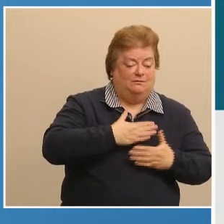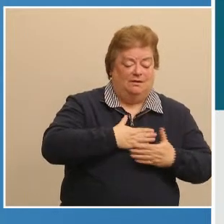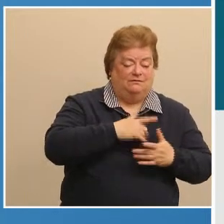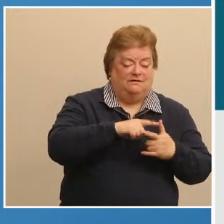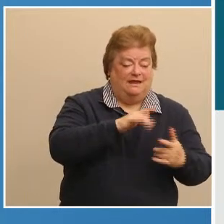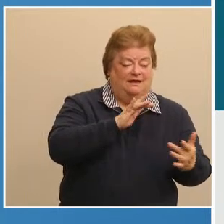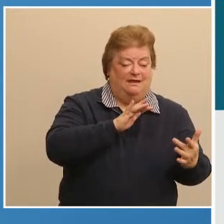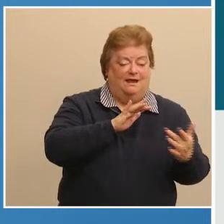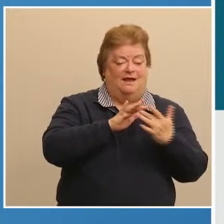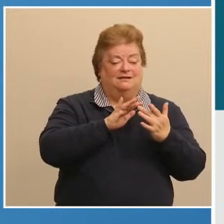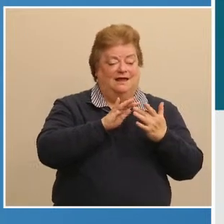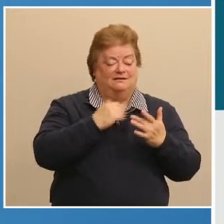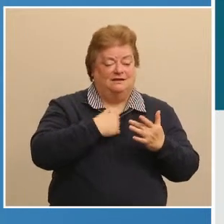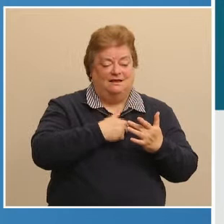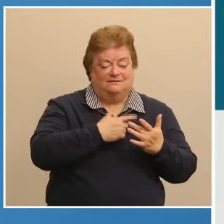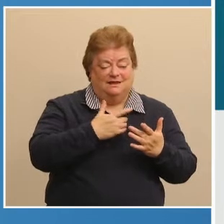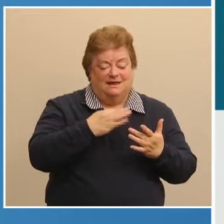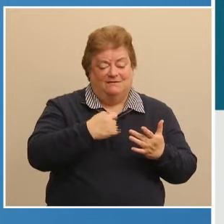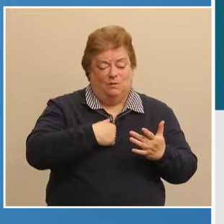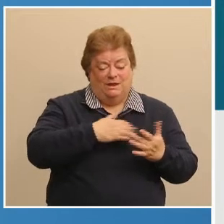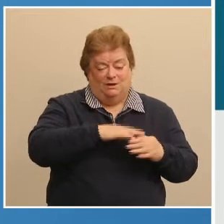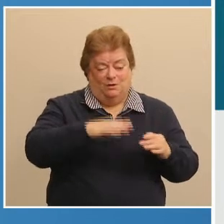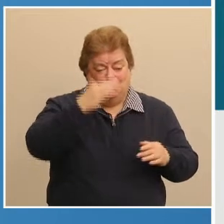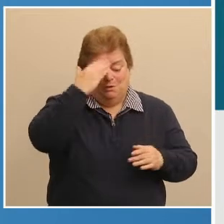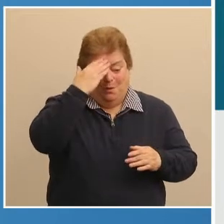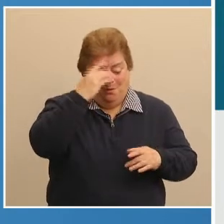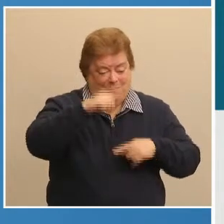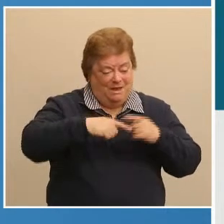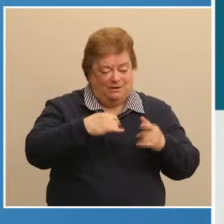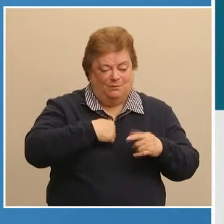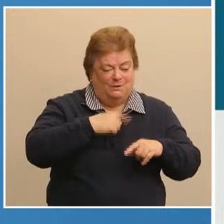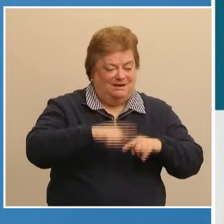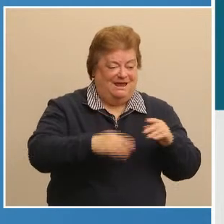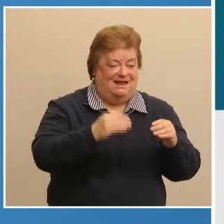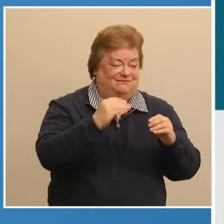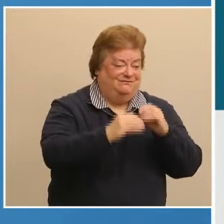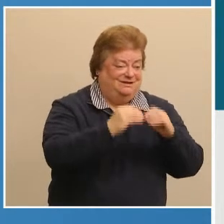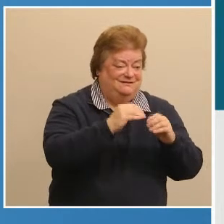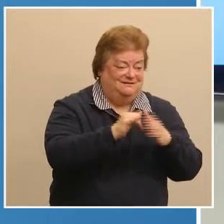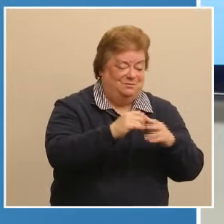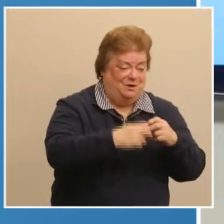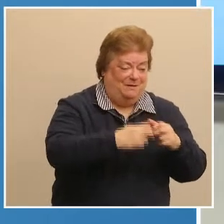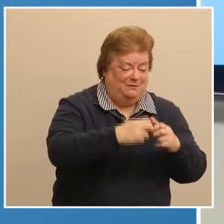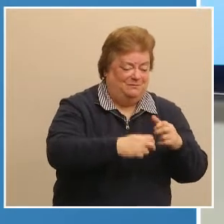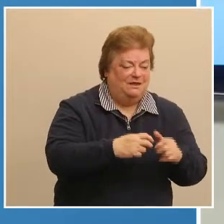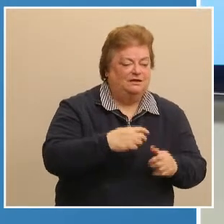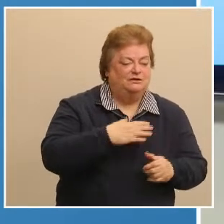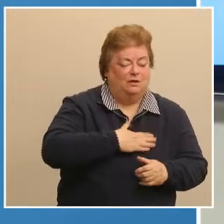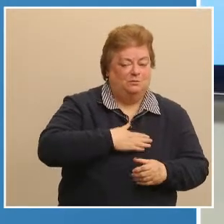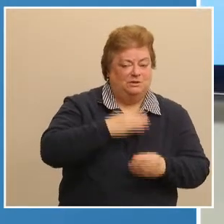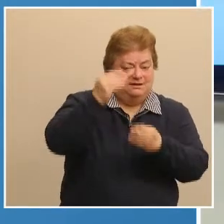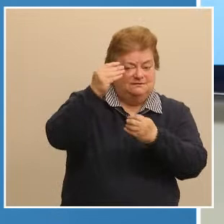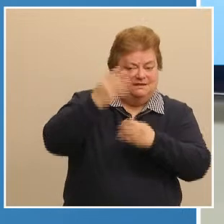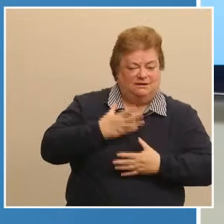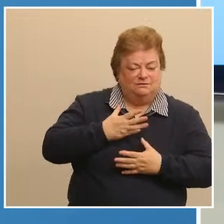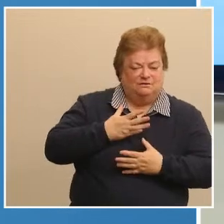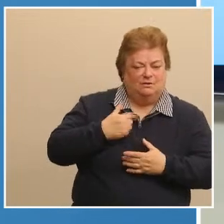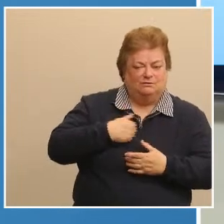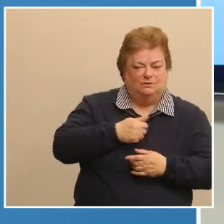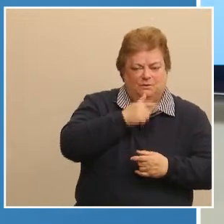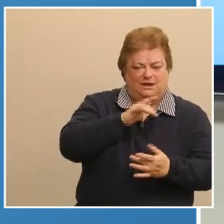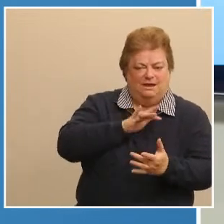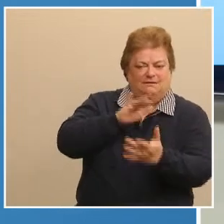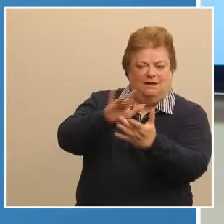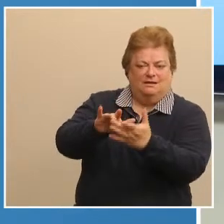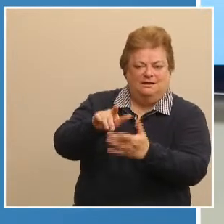we can't fix something if we don't know that it's happened. So it'd be great if you could let us know so we can reach out